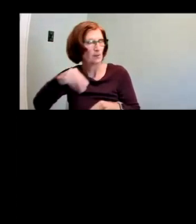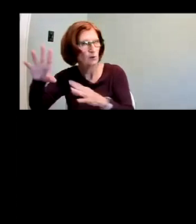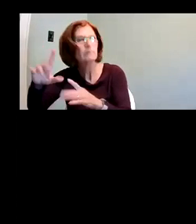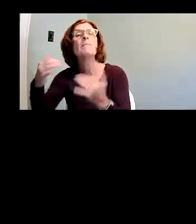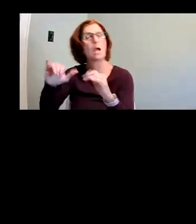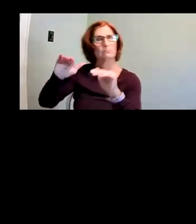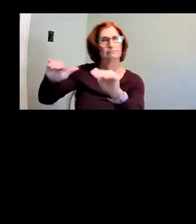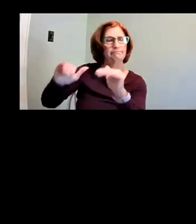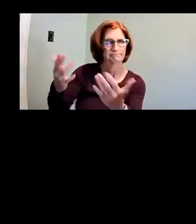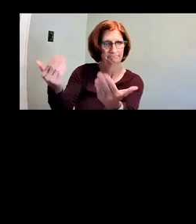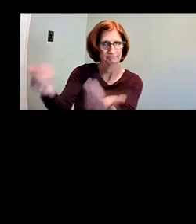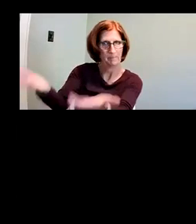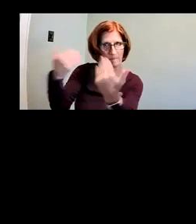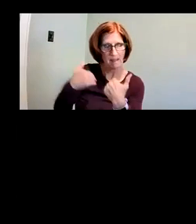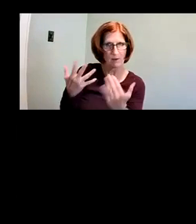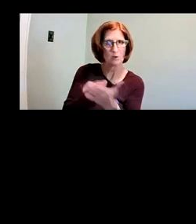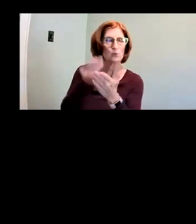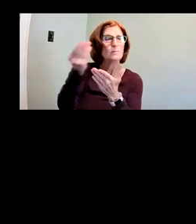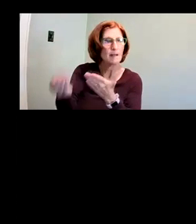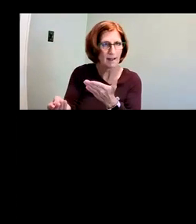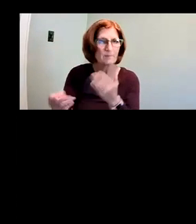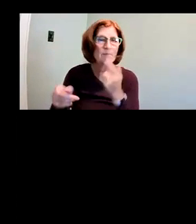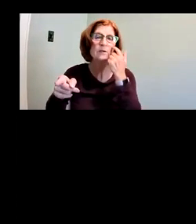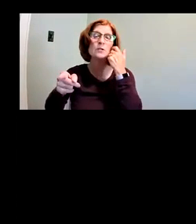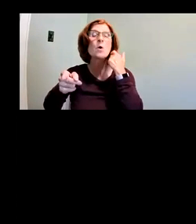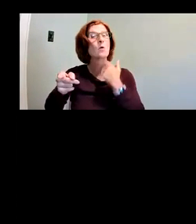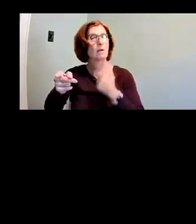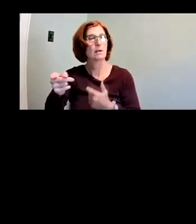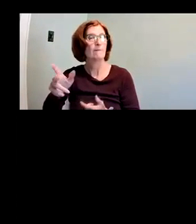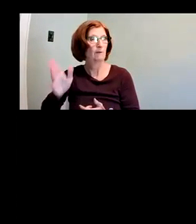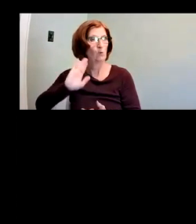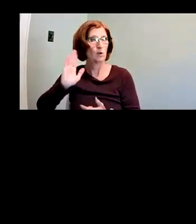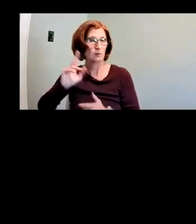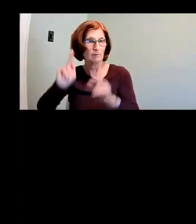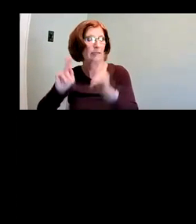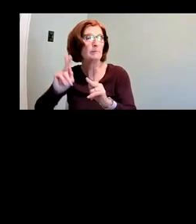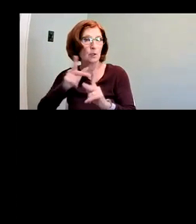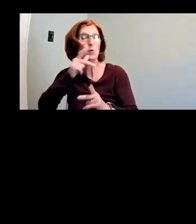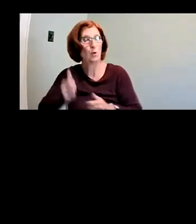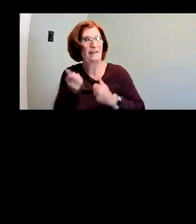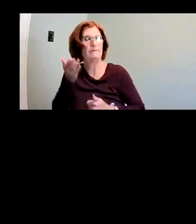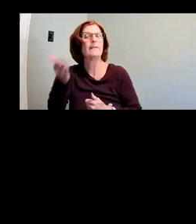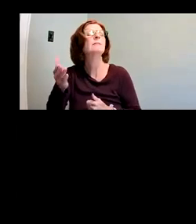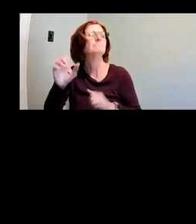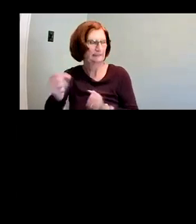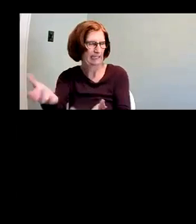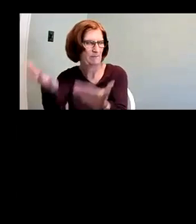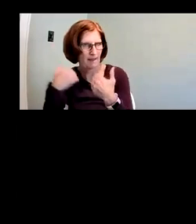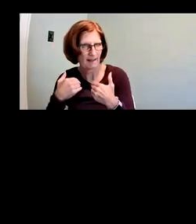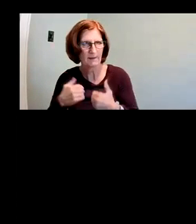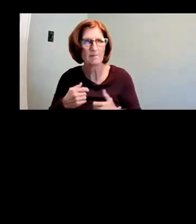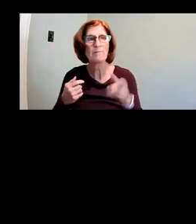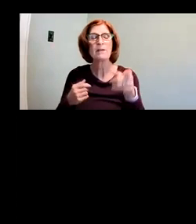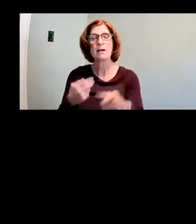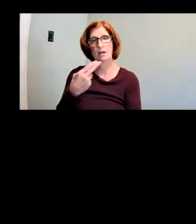of the affordable units at Mellon's Orchard house former Penn Plaza residents. With Harvard Beatty, Trek has undertaken